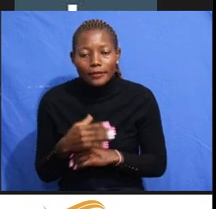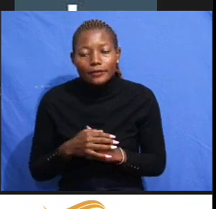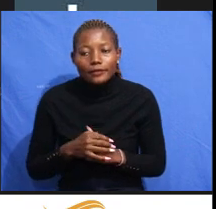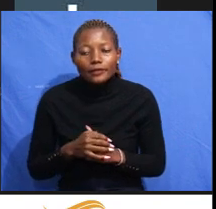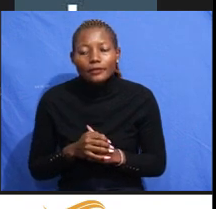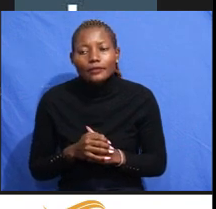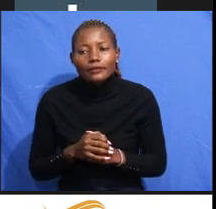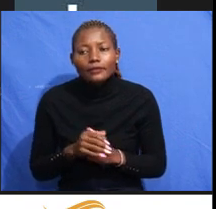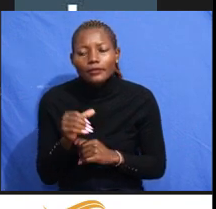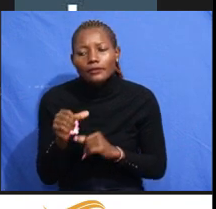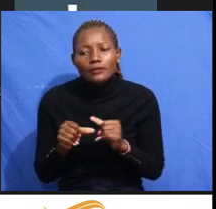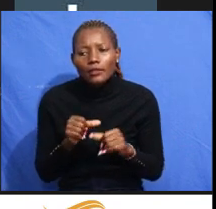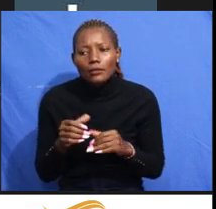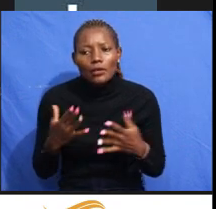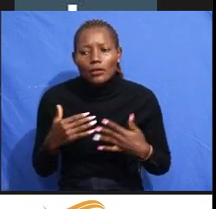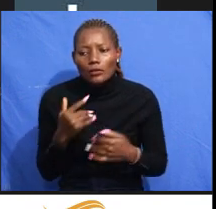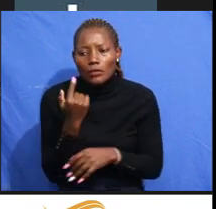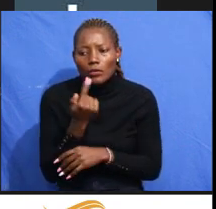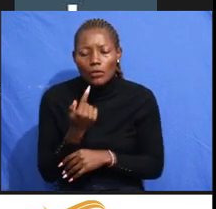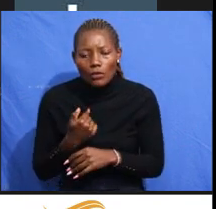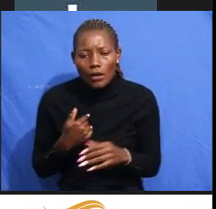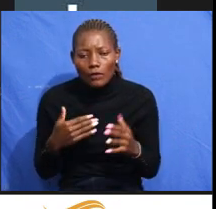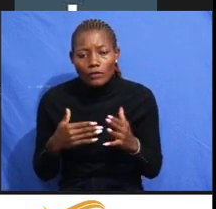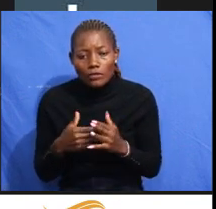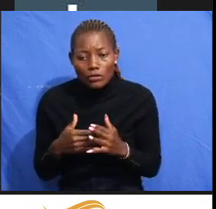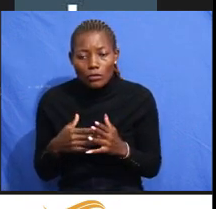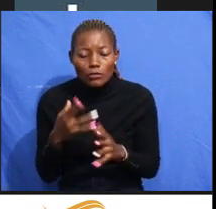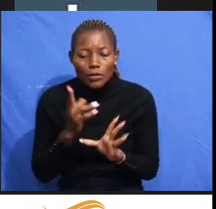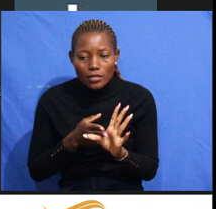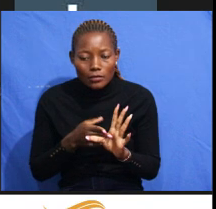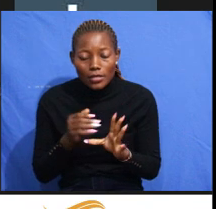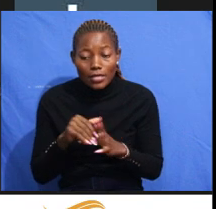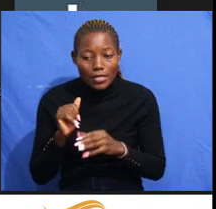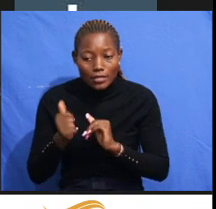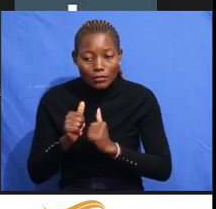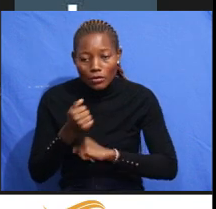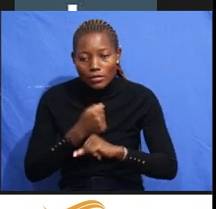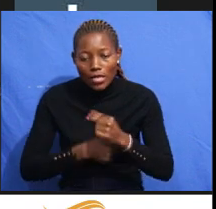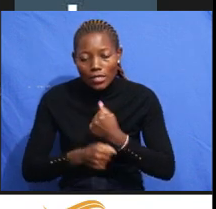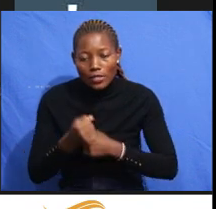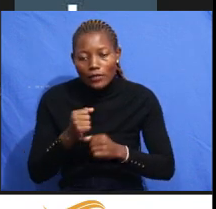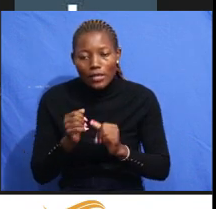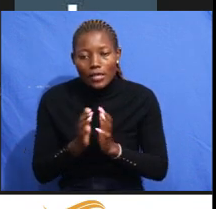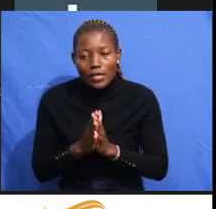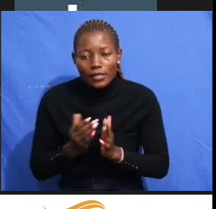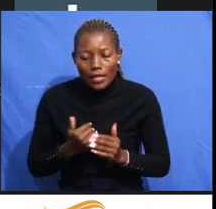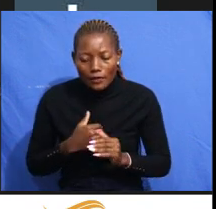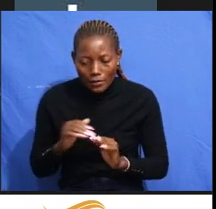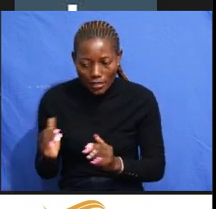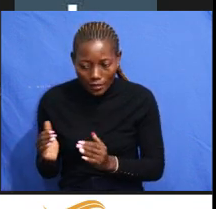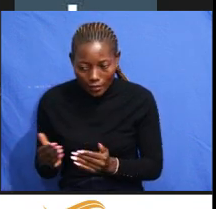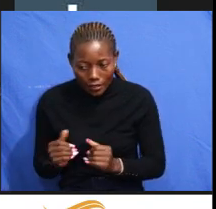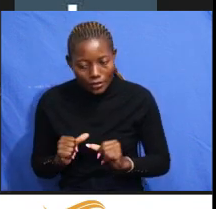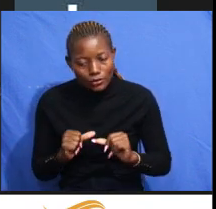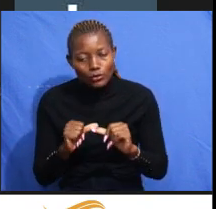have stopped participating in sports actively, and they have been encouraged to still